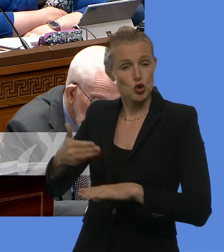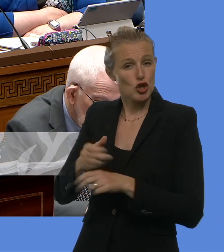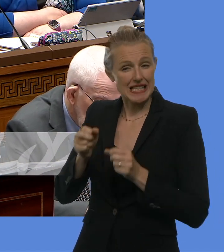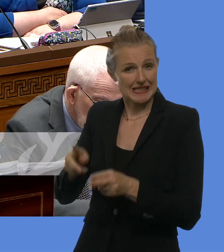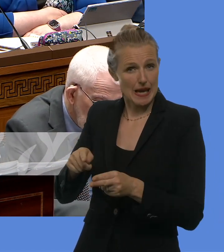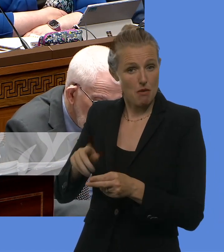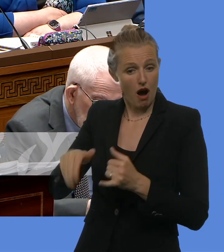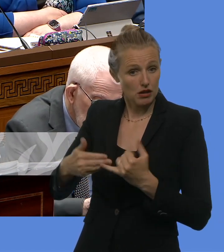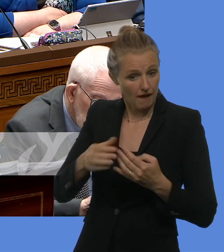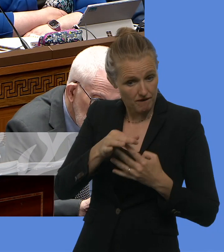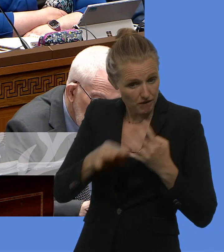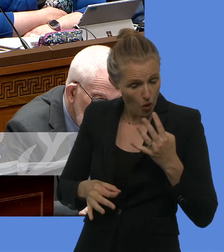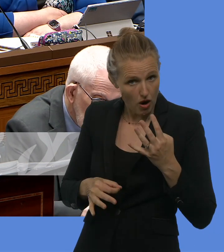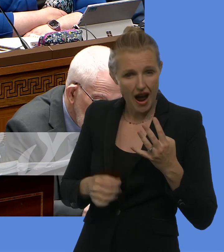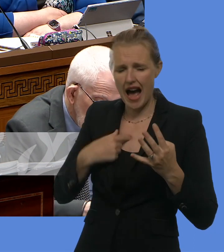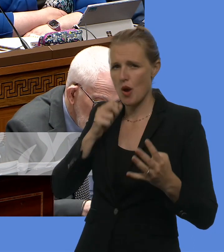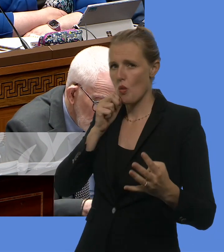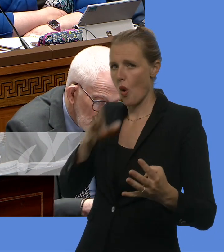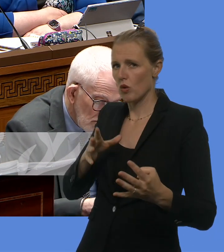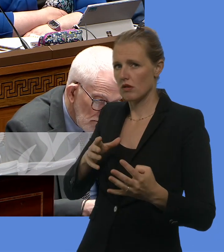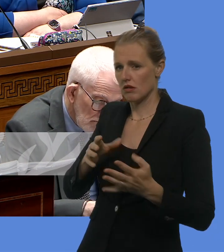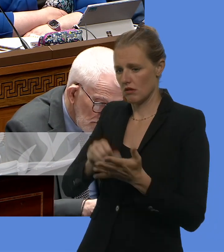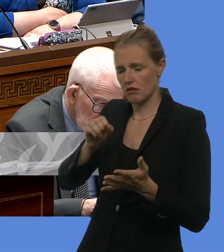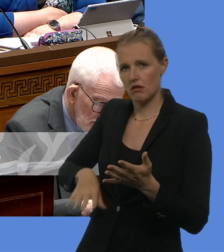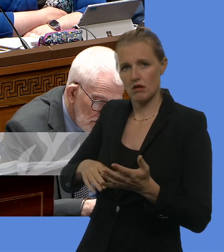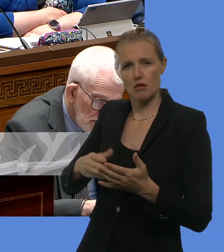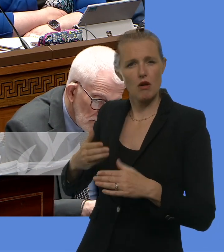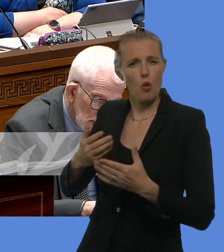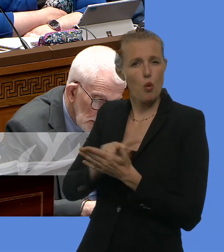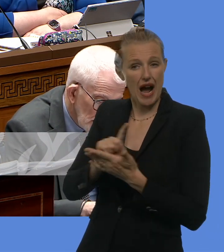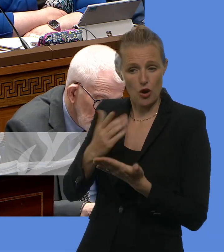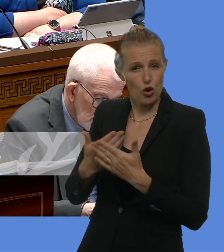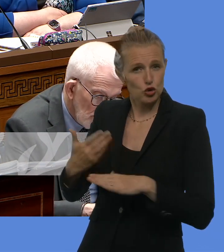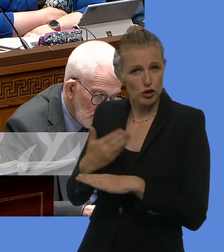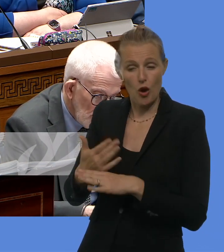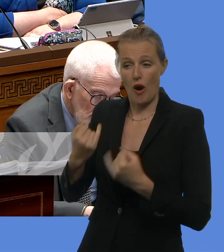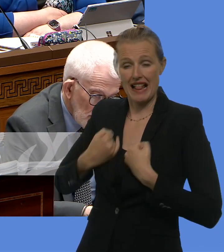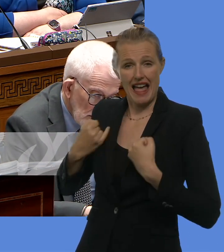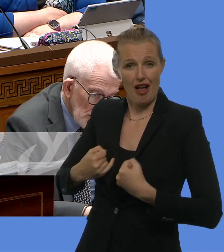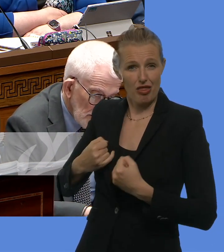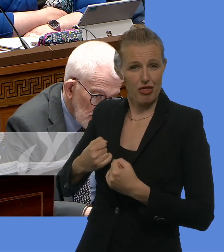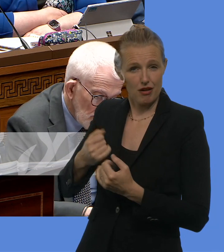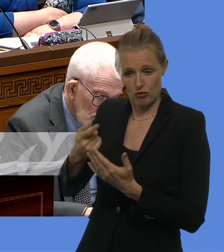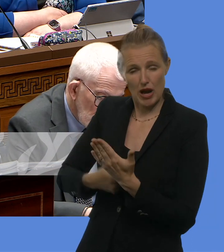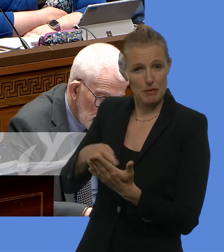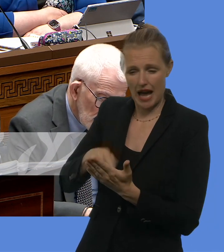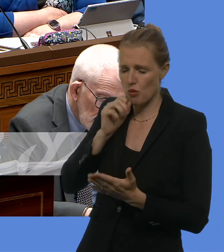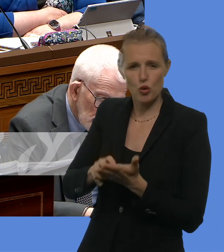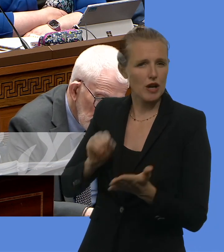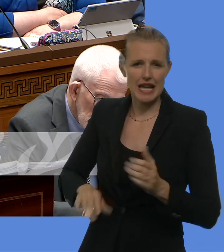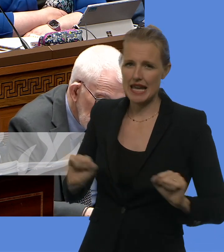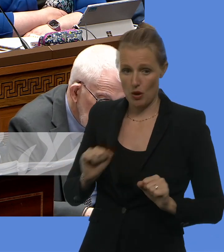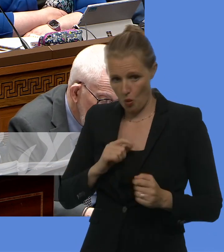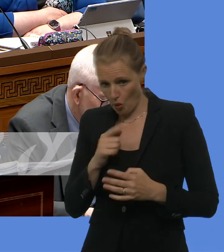to remove either the injury on duty or ill health retirement responsibilities from the Northern Ireland Policing Board at this stage. The matter is out for a